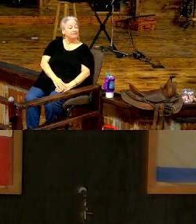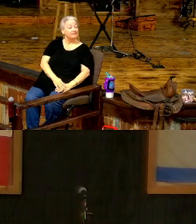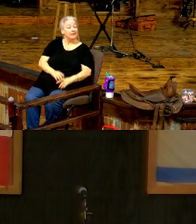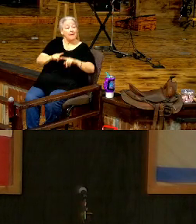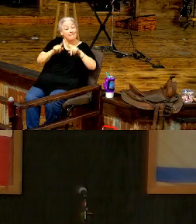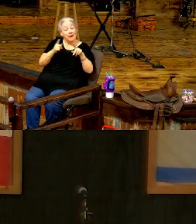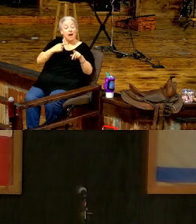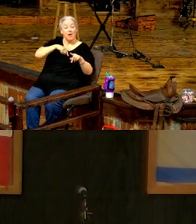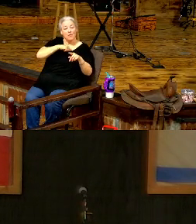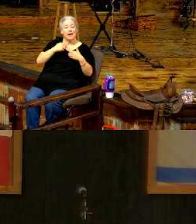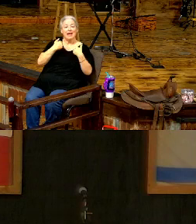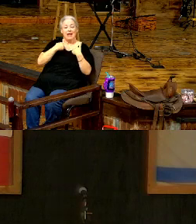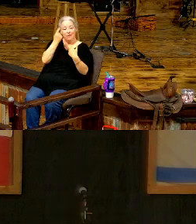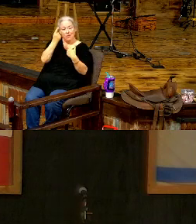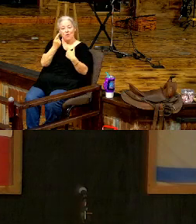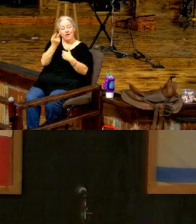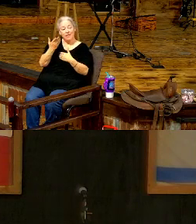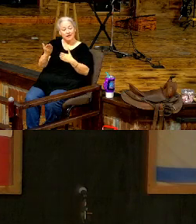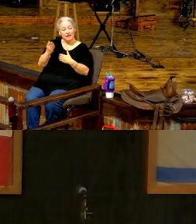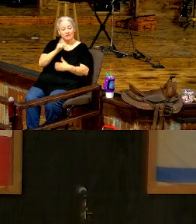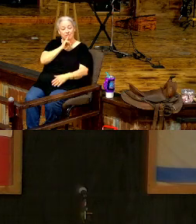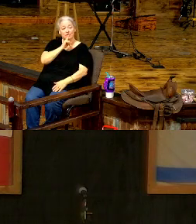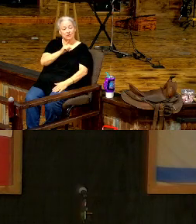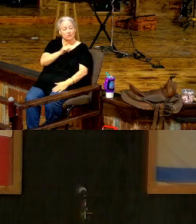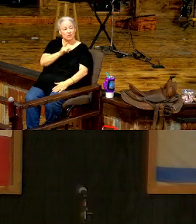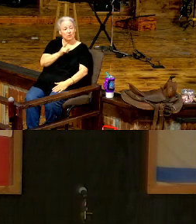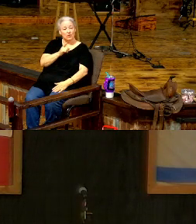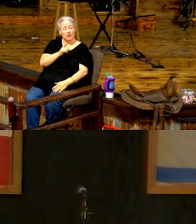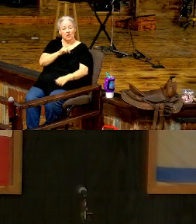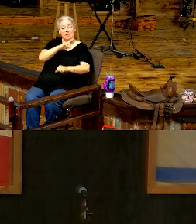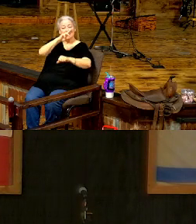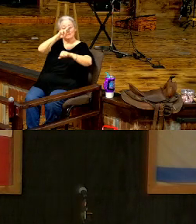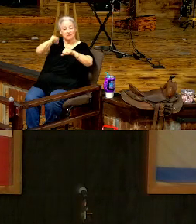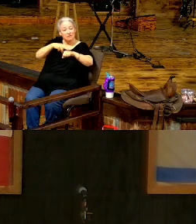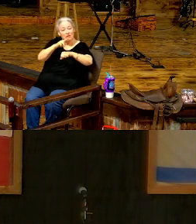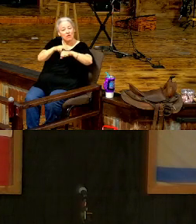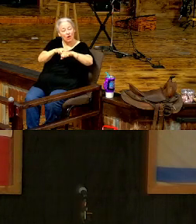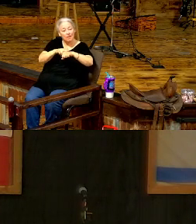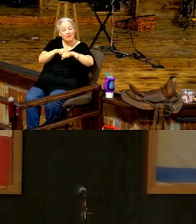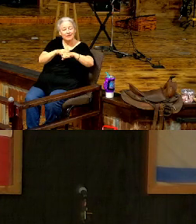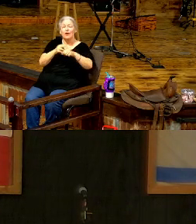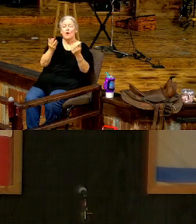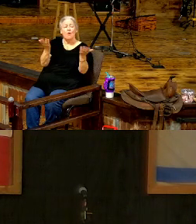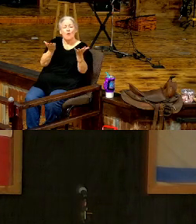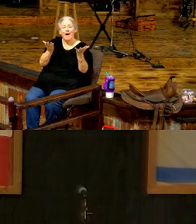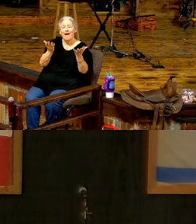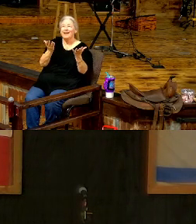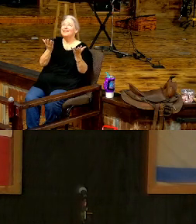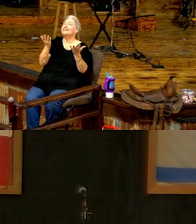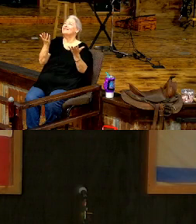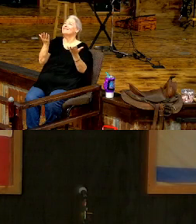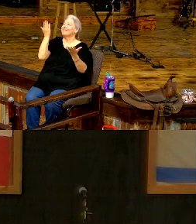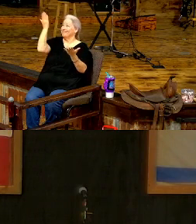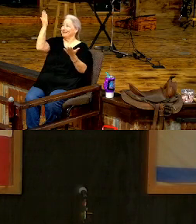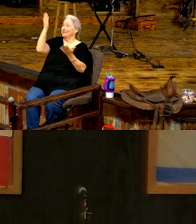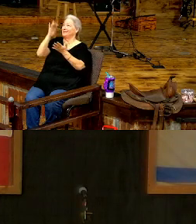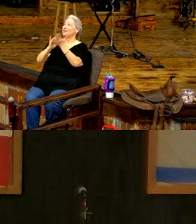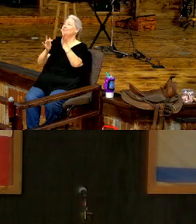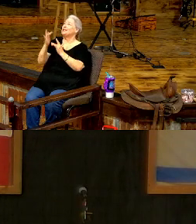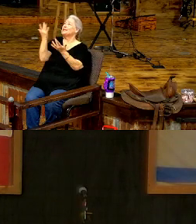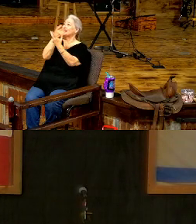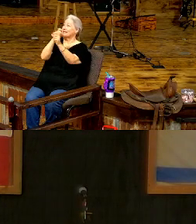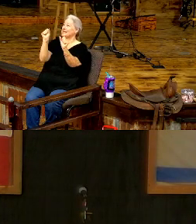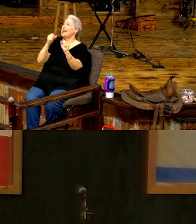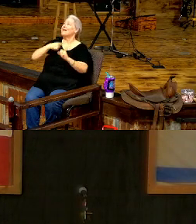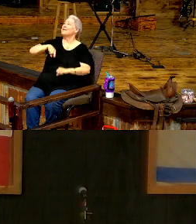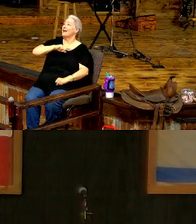But we have one thing for sure in common, and that's the one that saved us, Christ Jesus. And he didn't just save